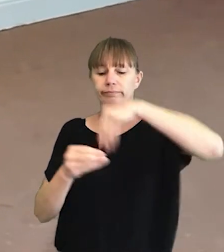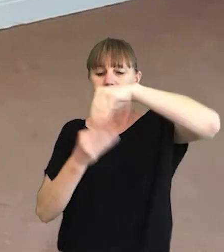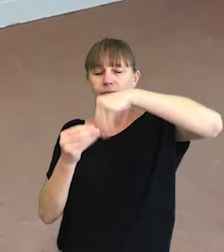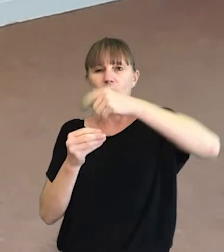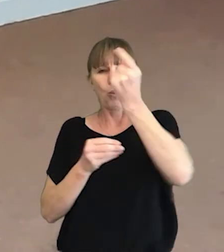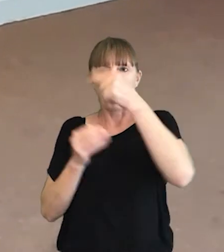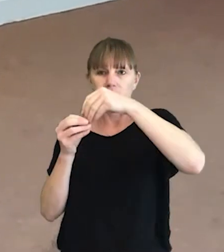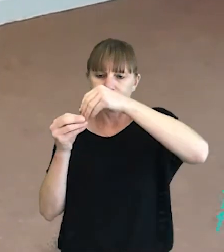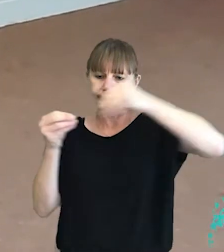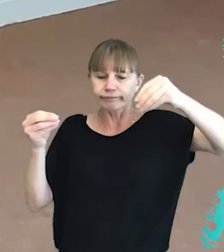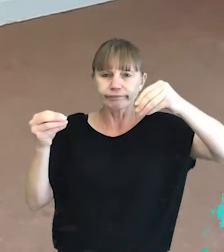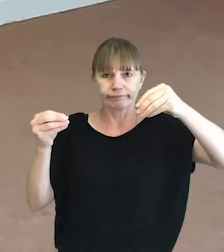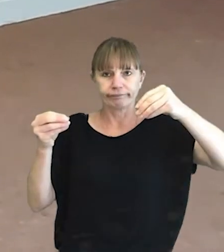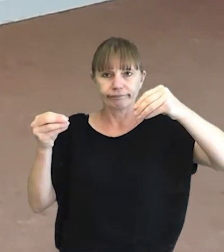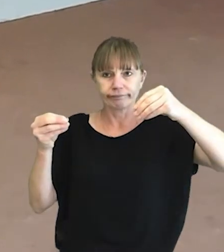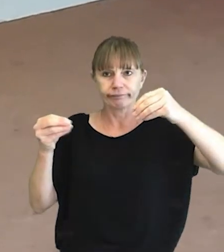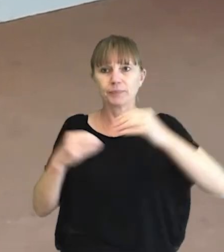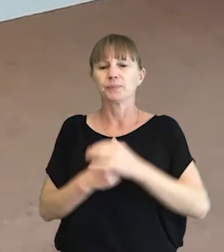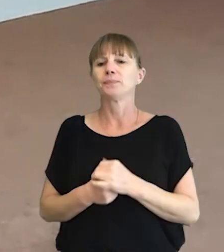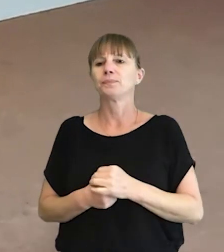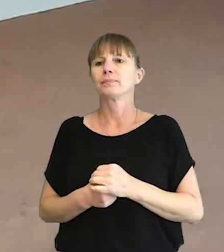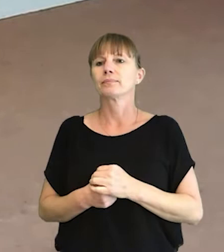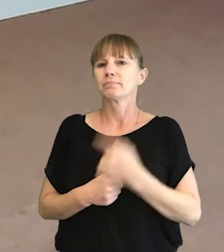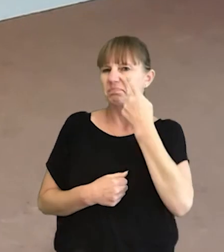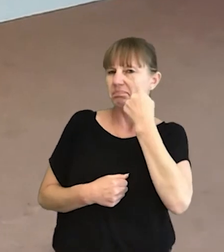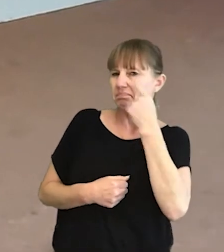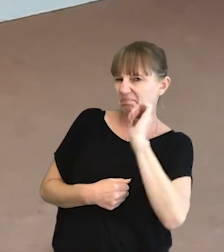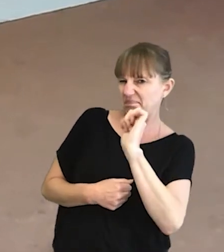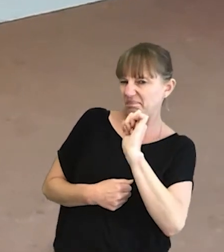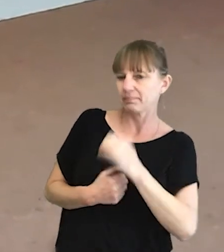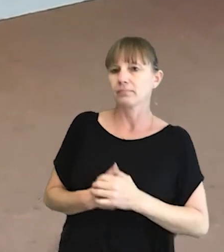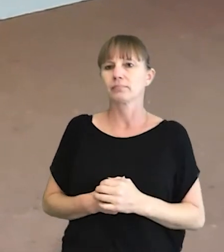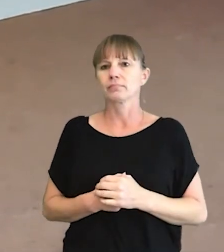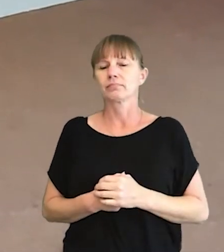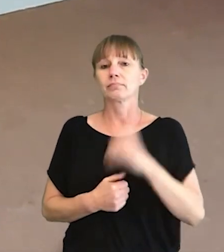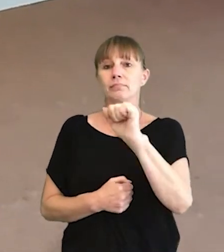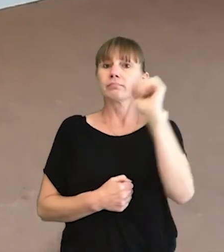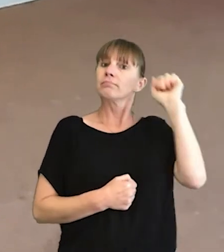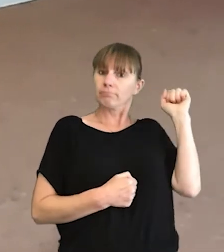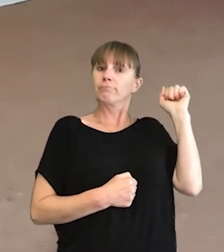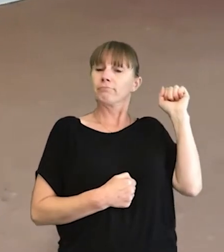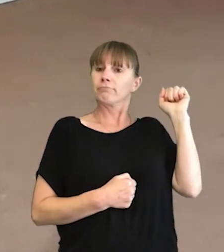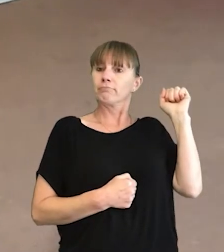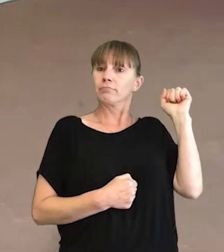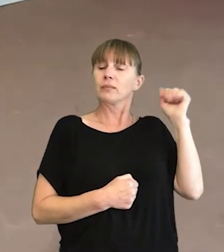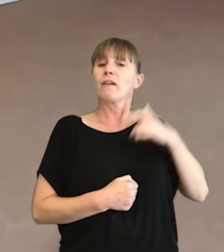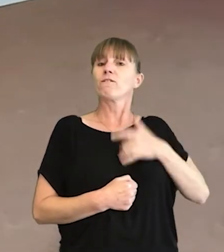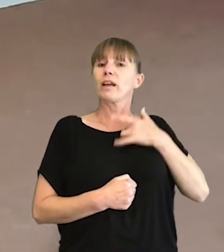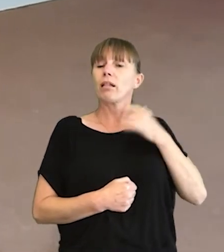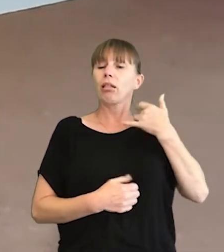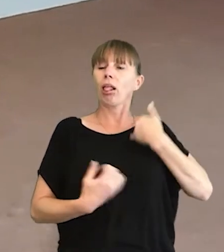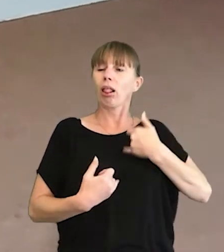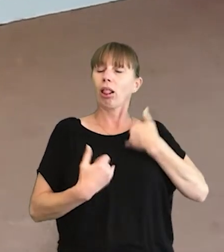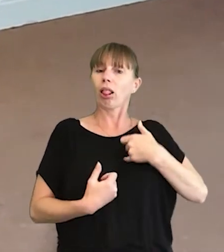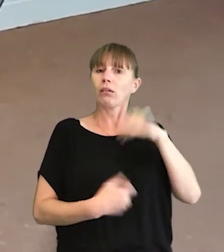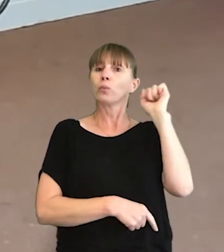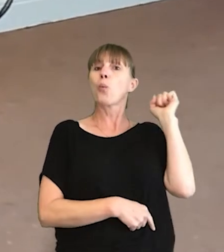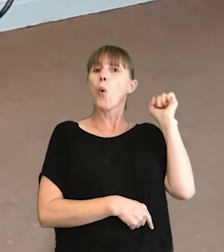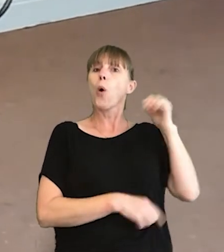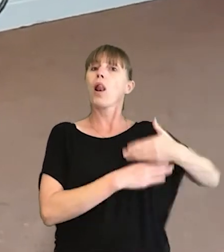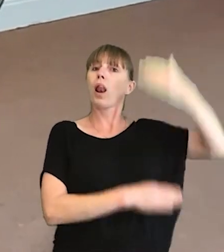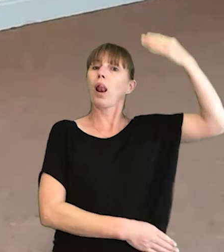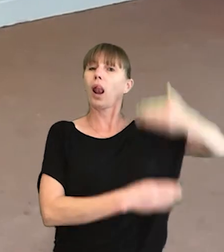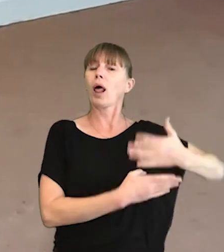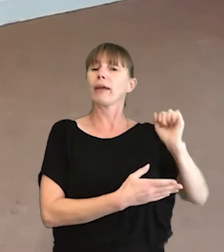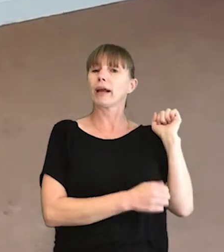Unroll the first bit and you'll have a tail. She's sat against the wall so that if she is feeling unwell, the wall is